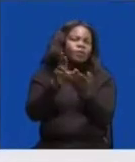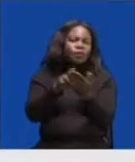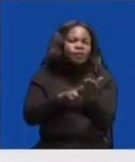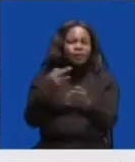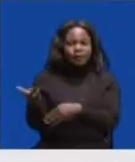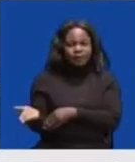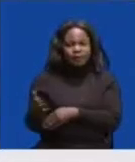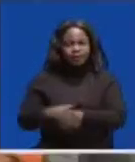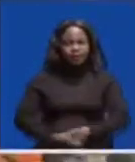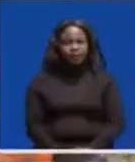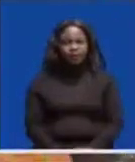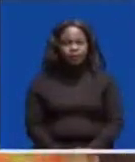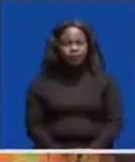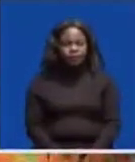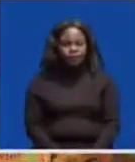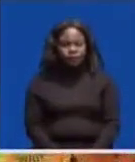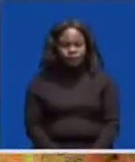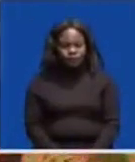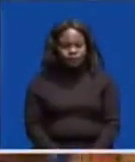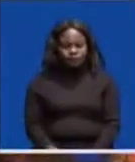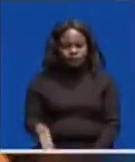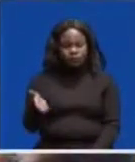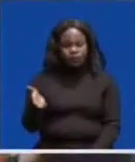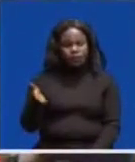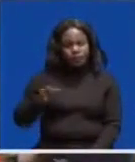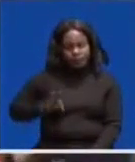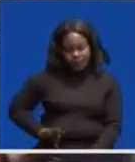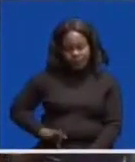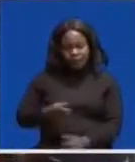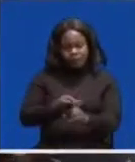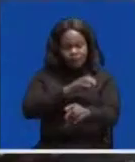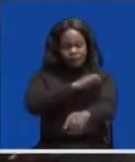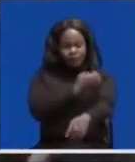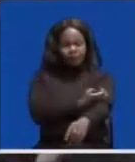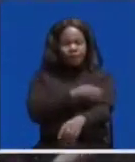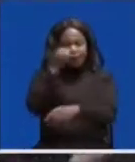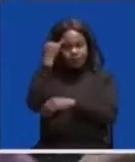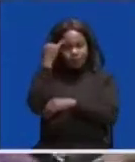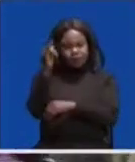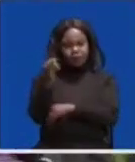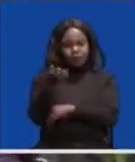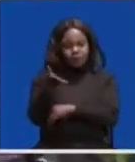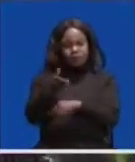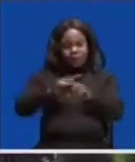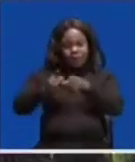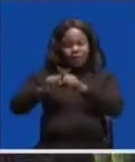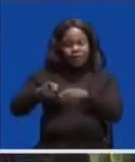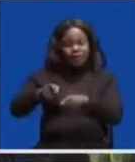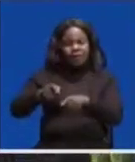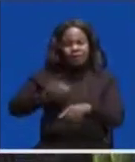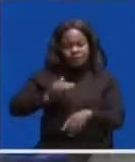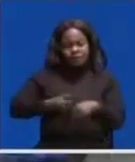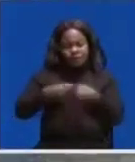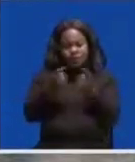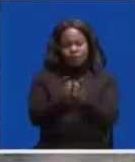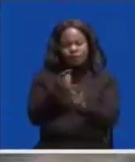this report. They are the latest to benefit from the Empowerment Initiative. These are various women groups and churches from